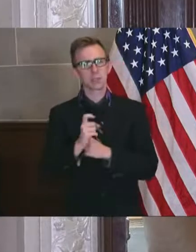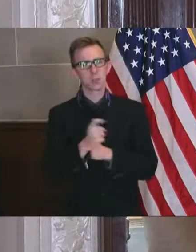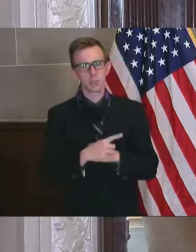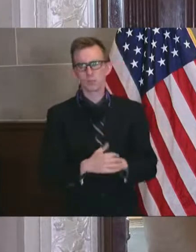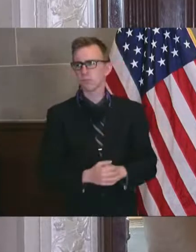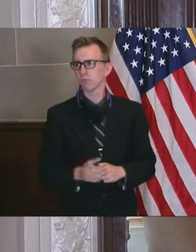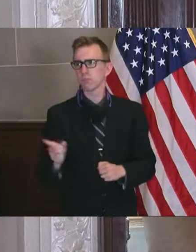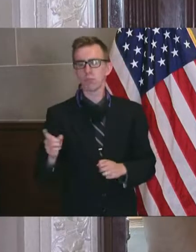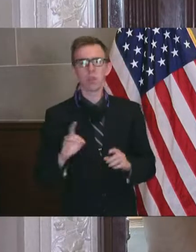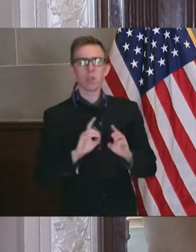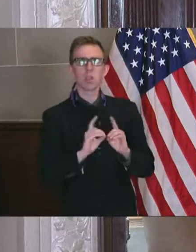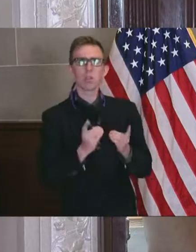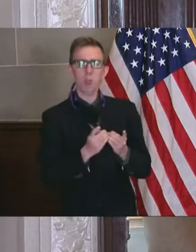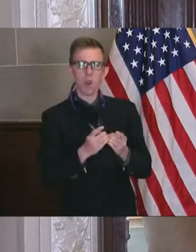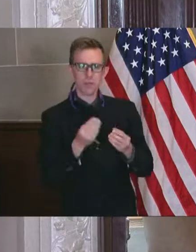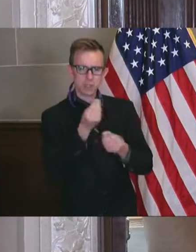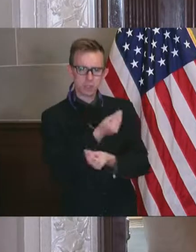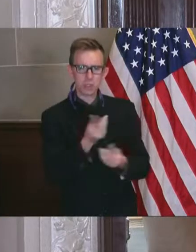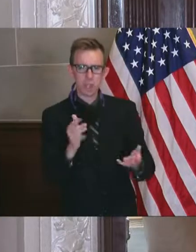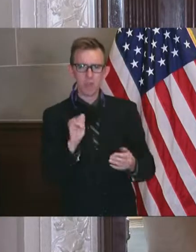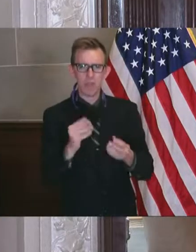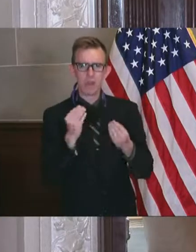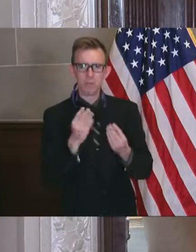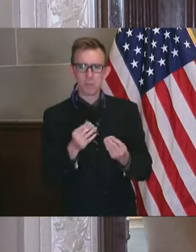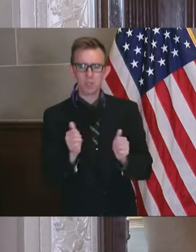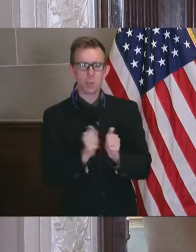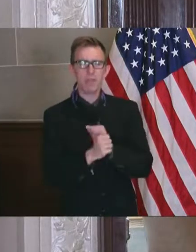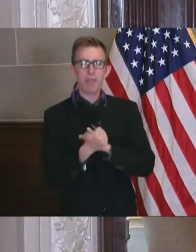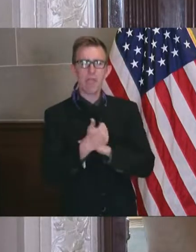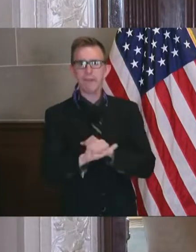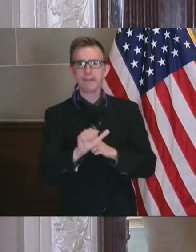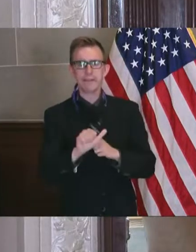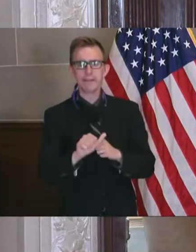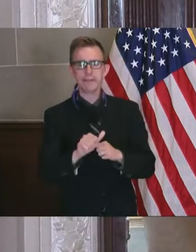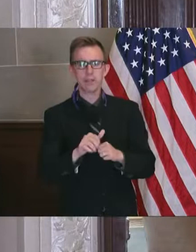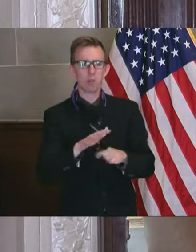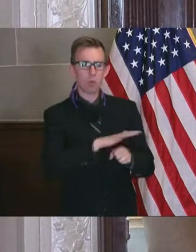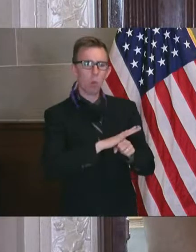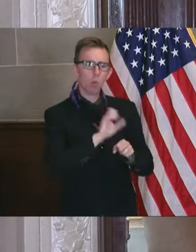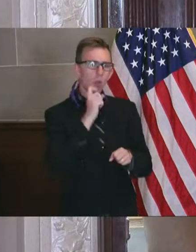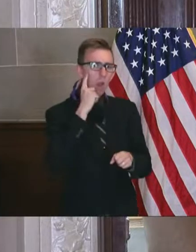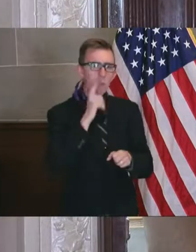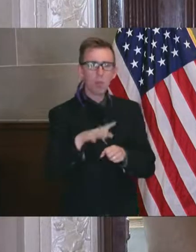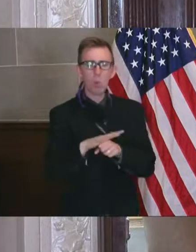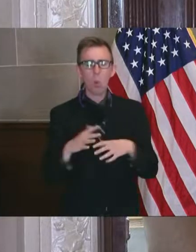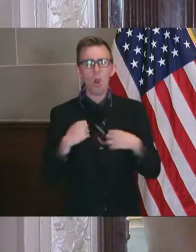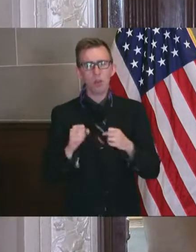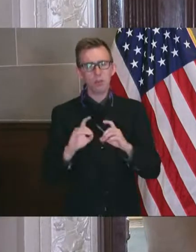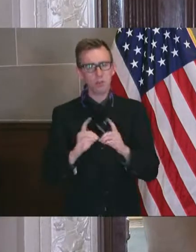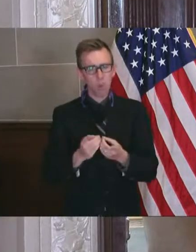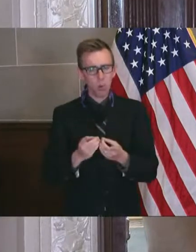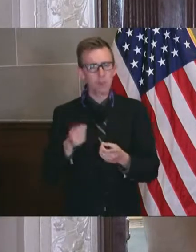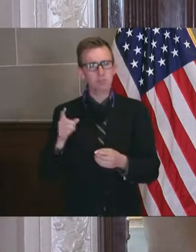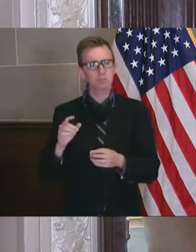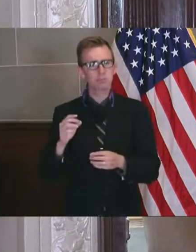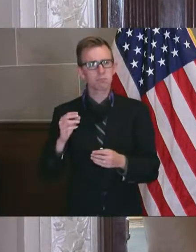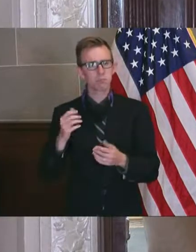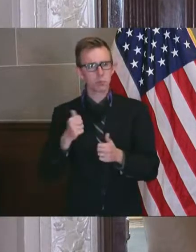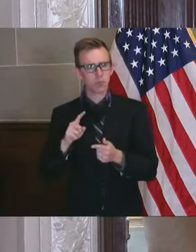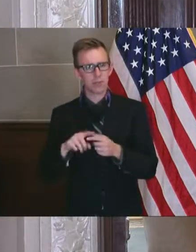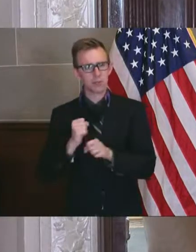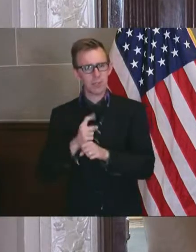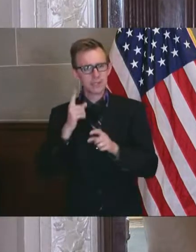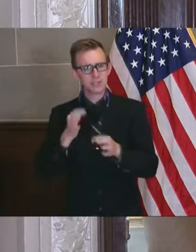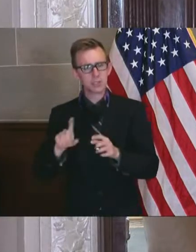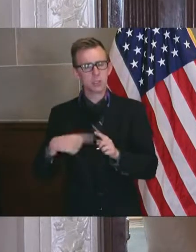Did the department share that information with any municipalities or local health departments that were looking to make decisions about